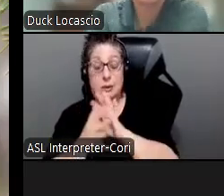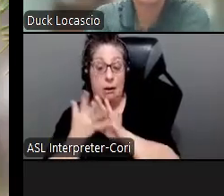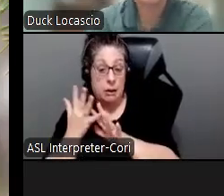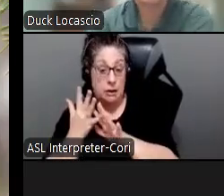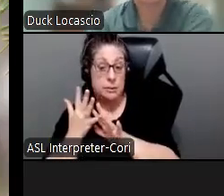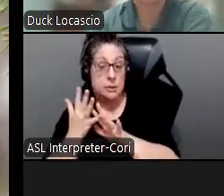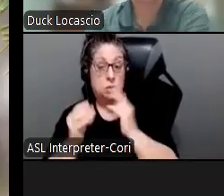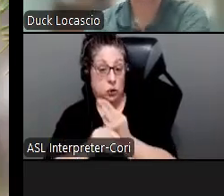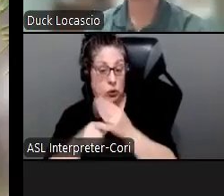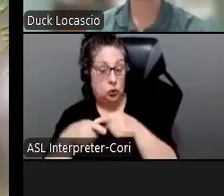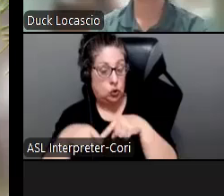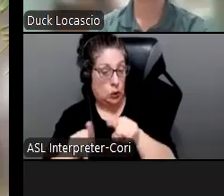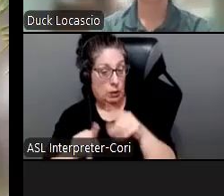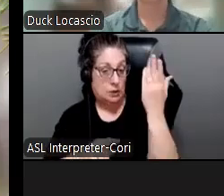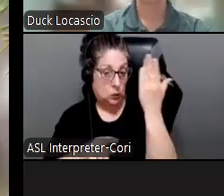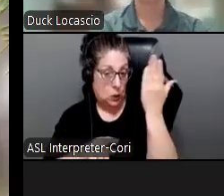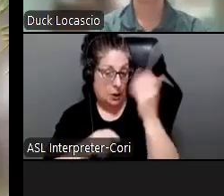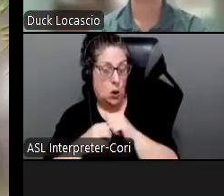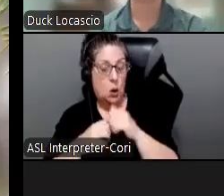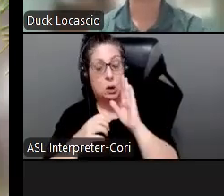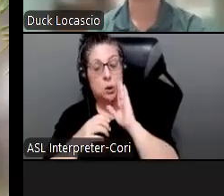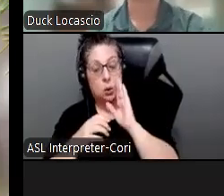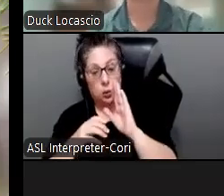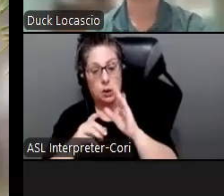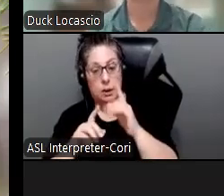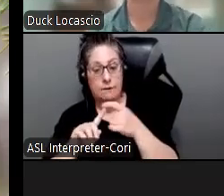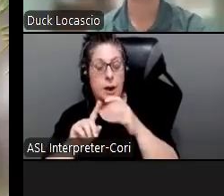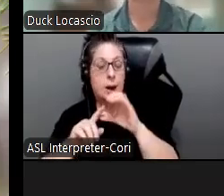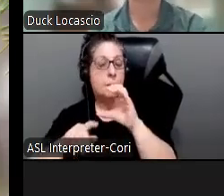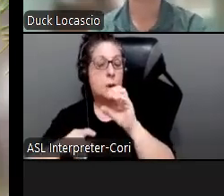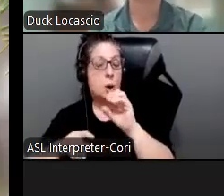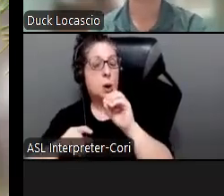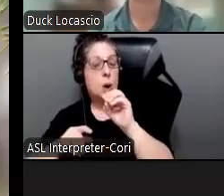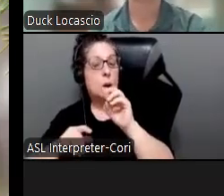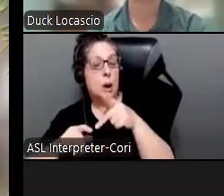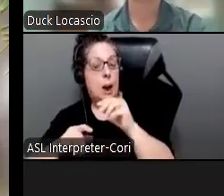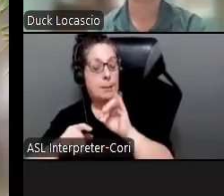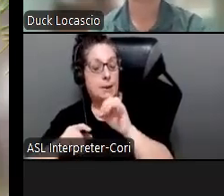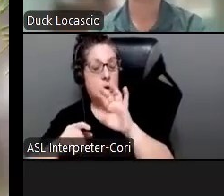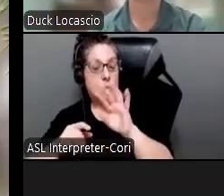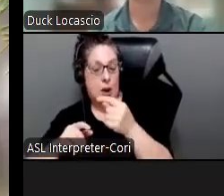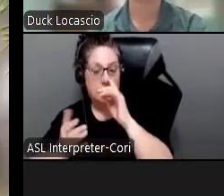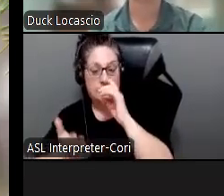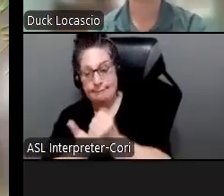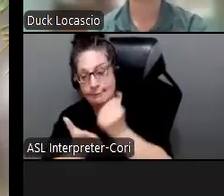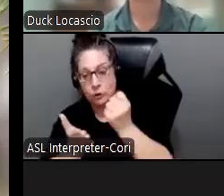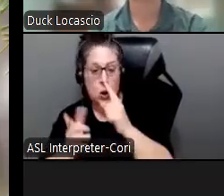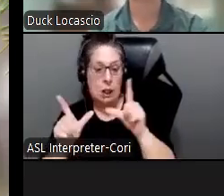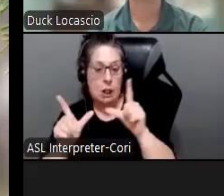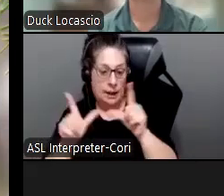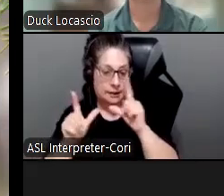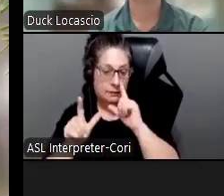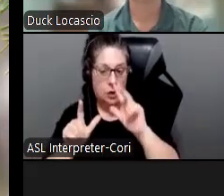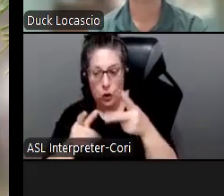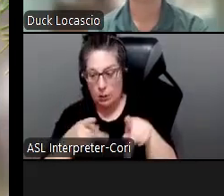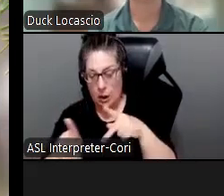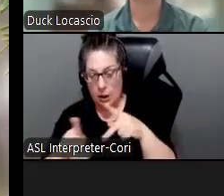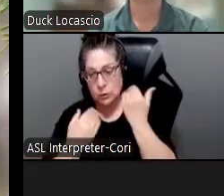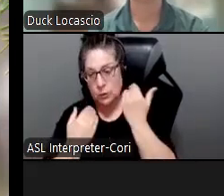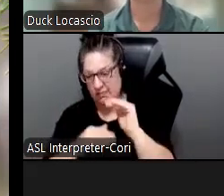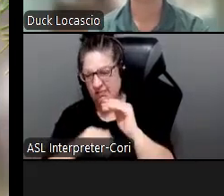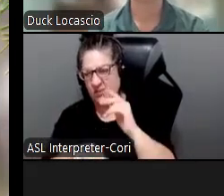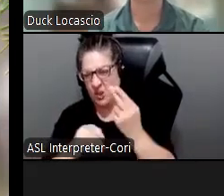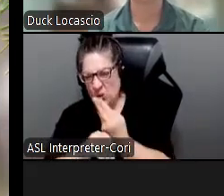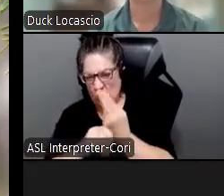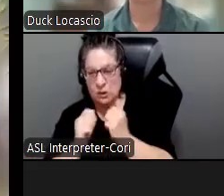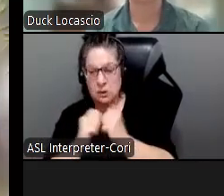are used during this webinar series are protected by copyright or may be licensed to us by third parties and are restricted in their use. Mention